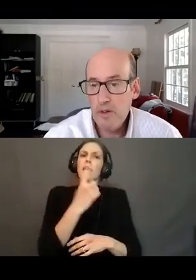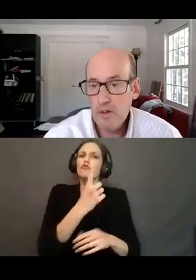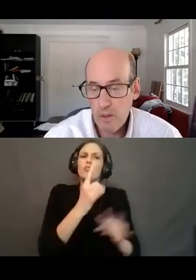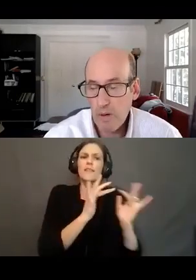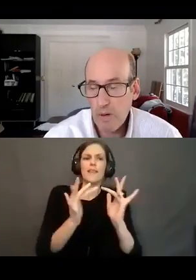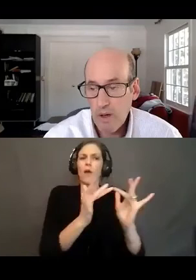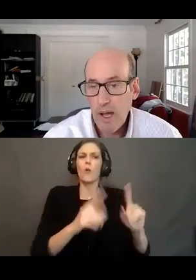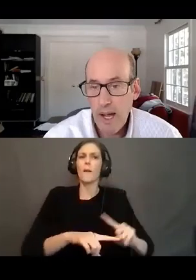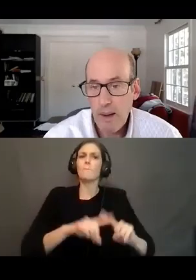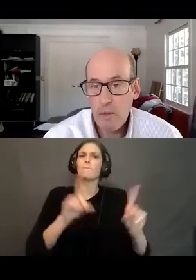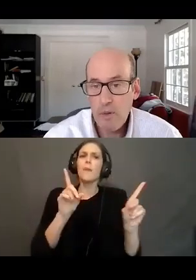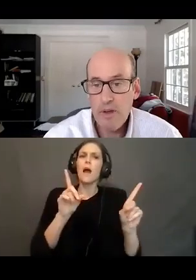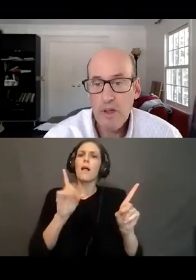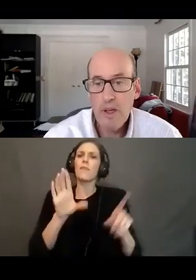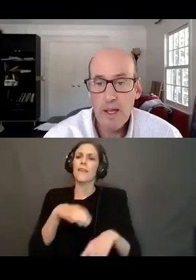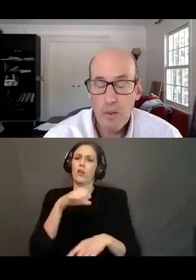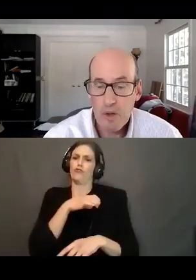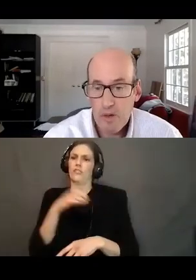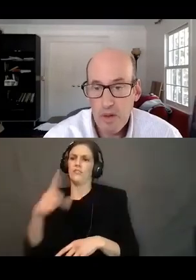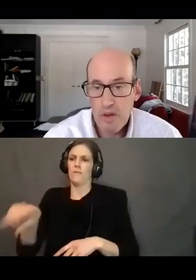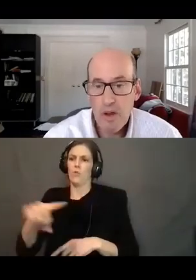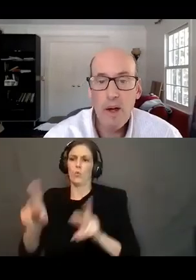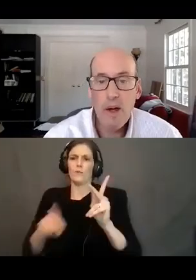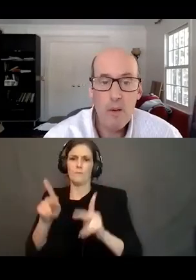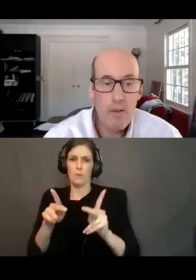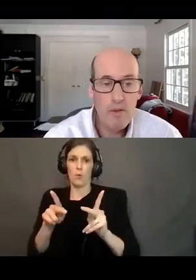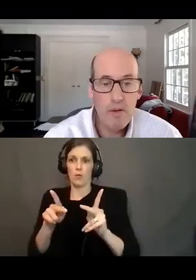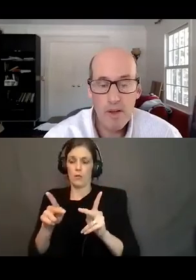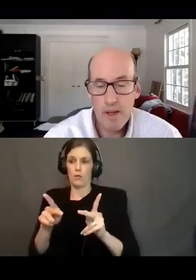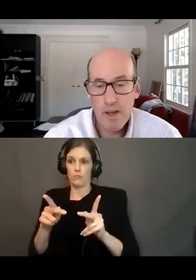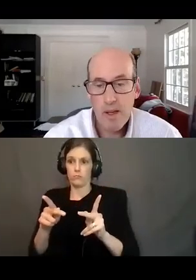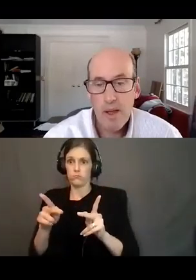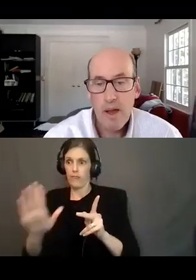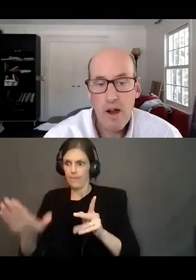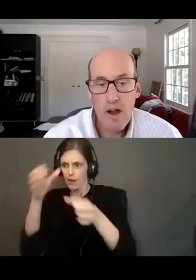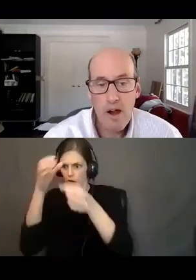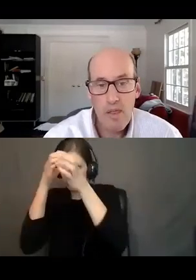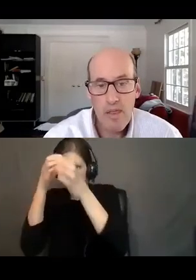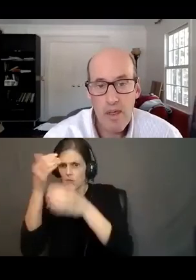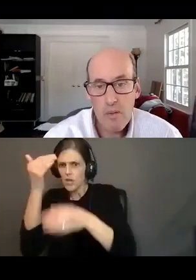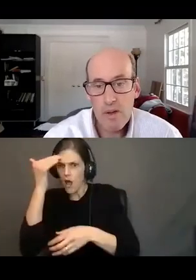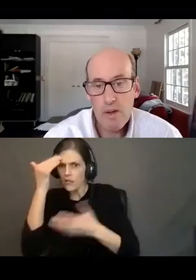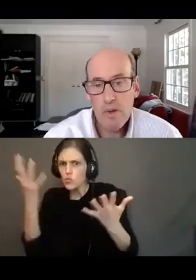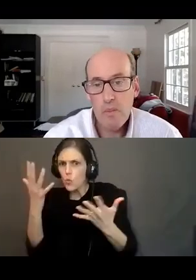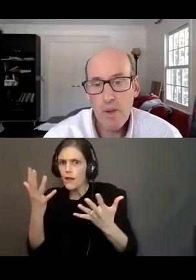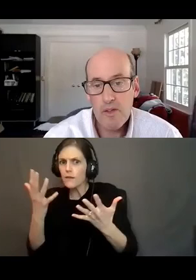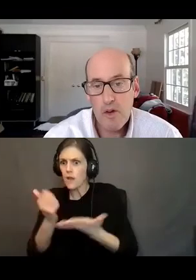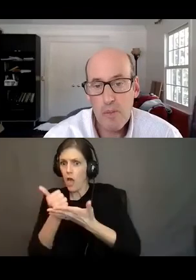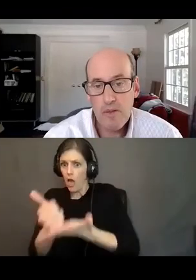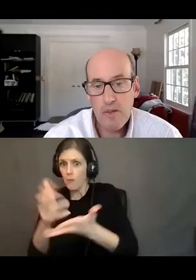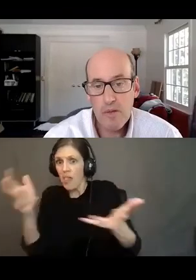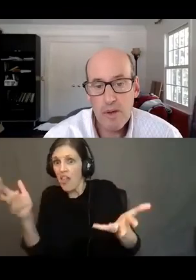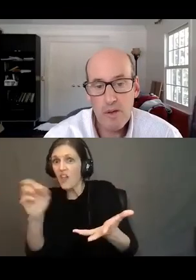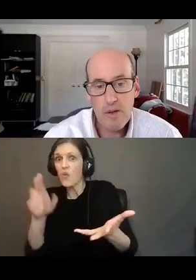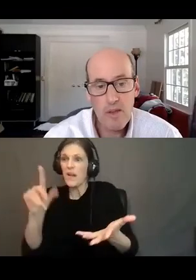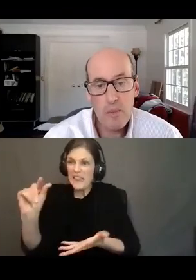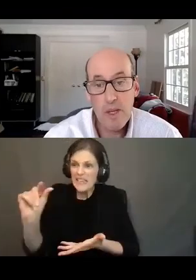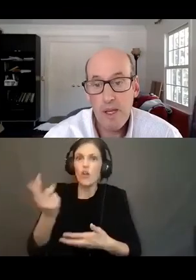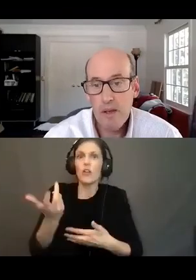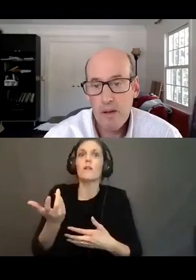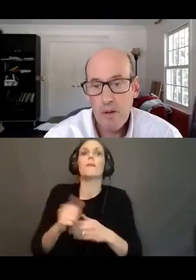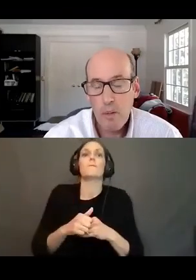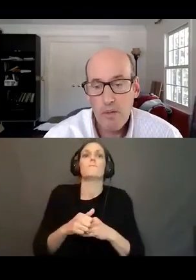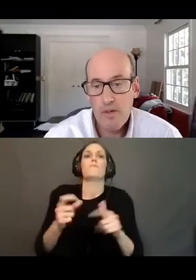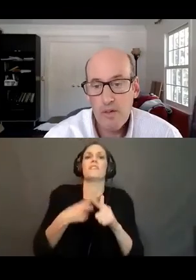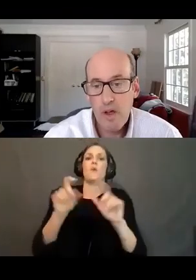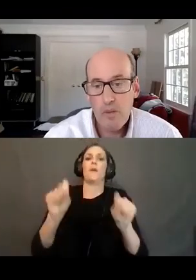people in your network optimally. And how much do they know? How helpful are they? Then we can make a term out of this. We can take the